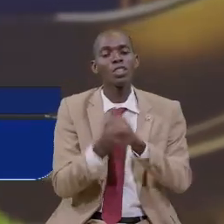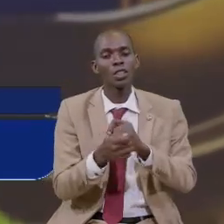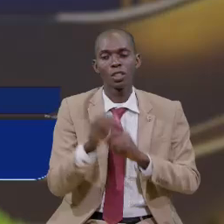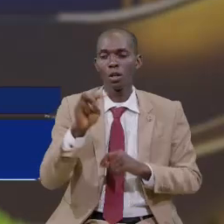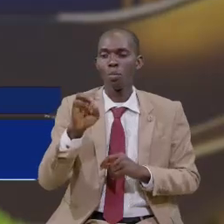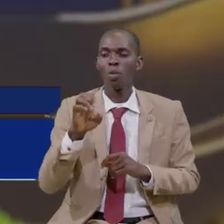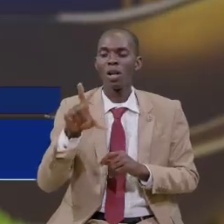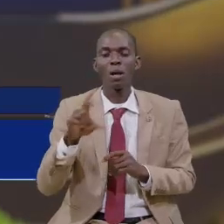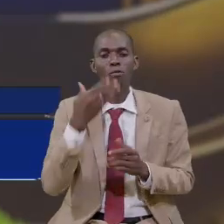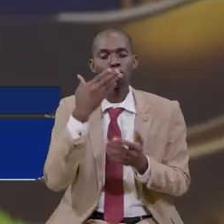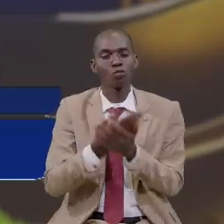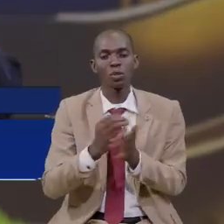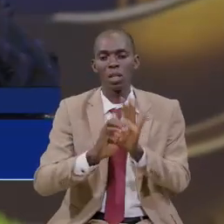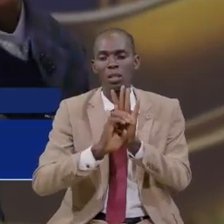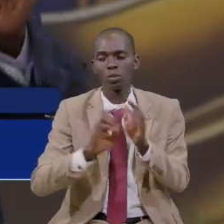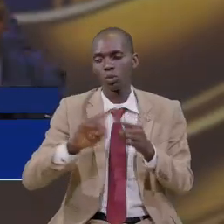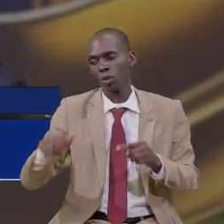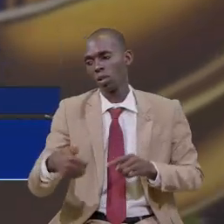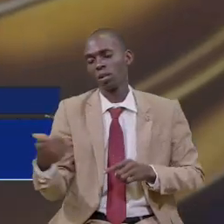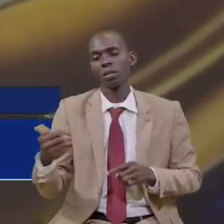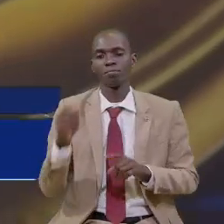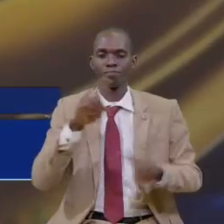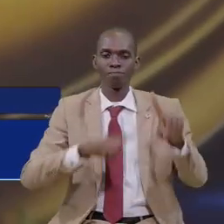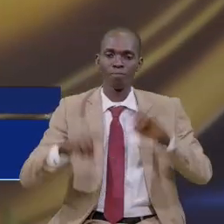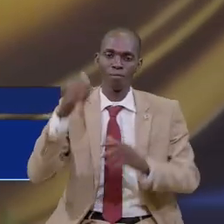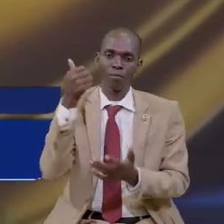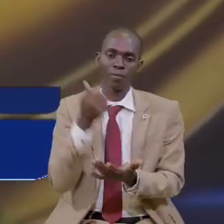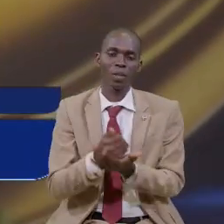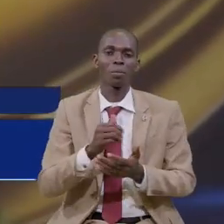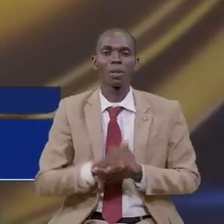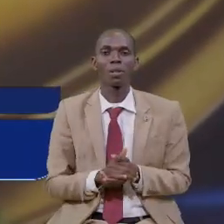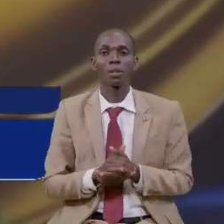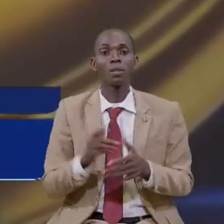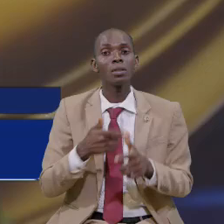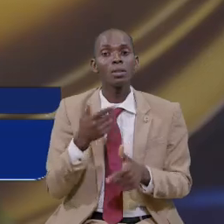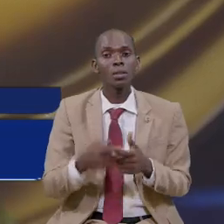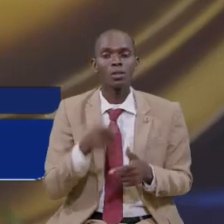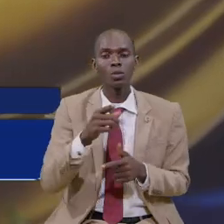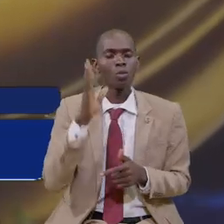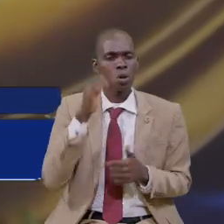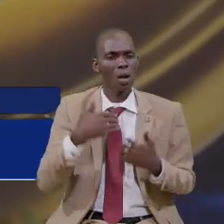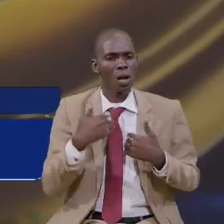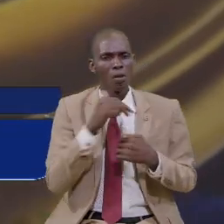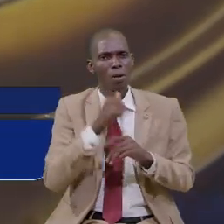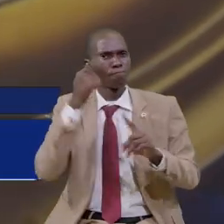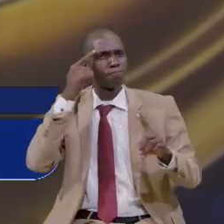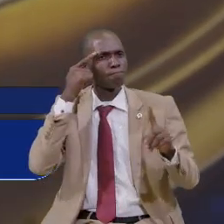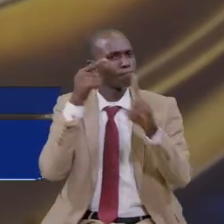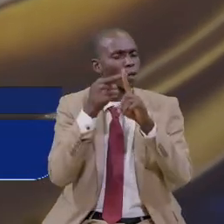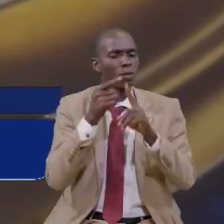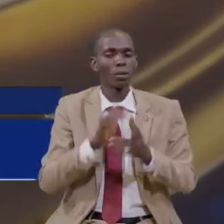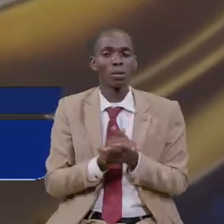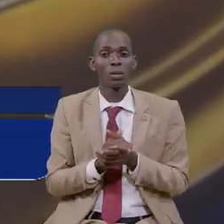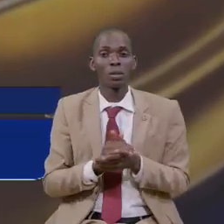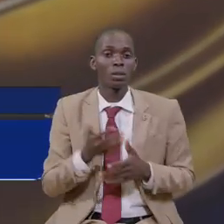better amen. Amen. Then you have a priority. You know what priority is? There are